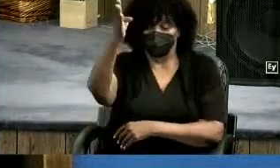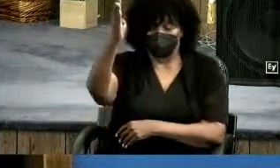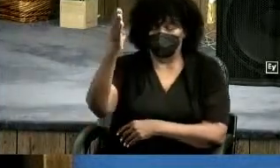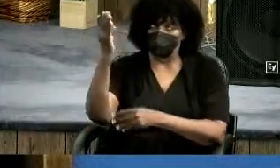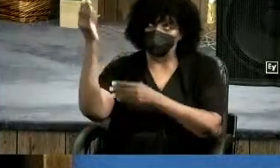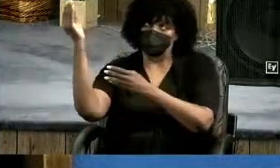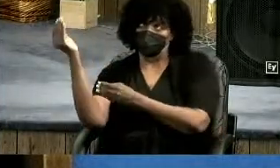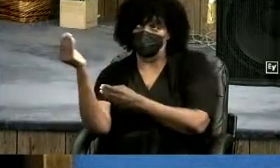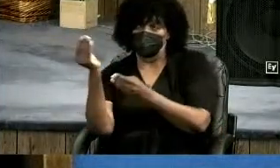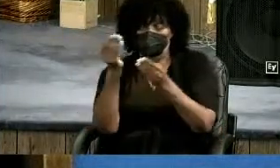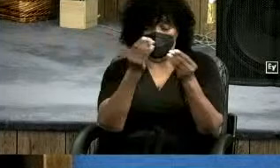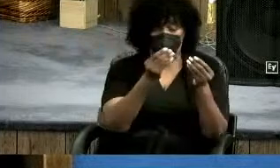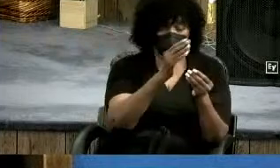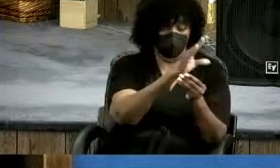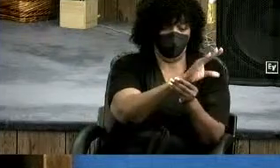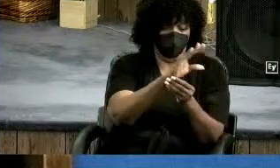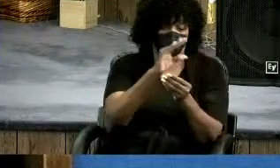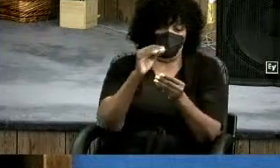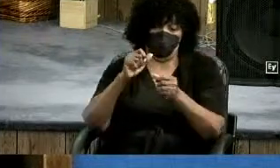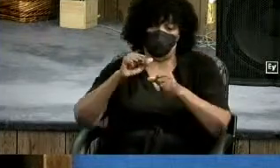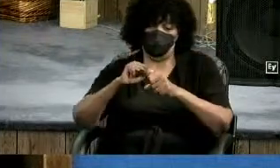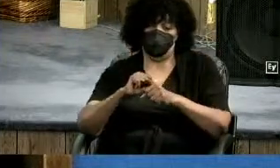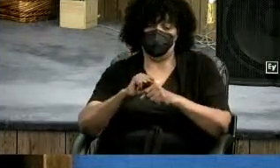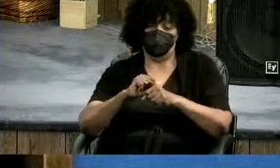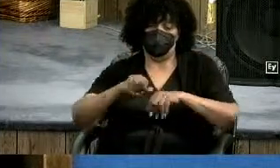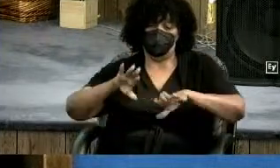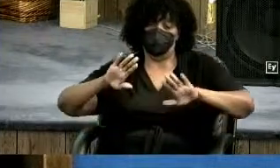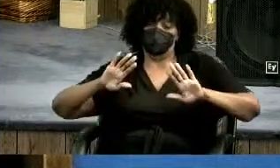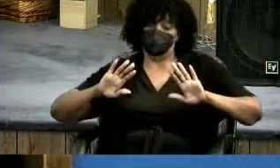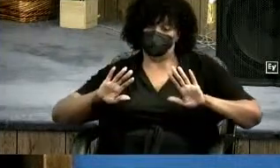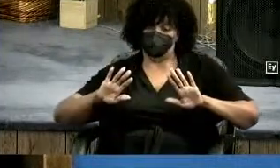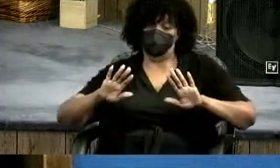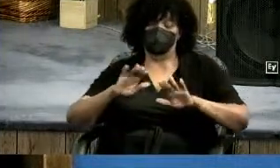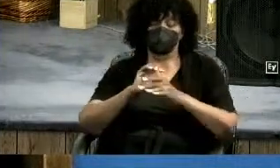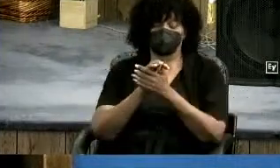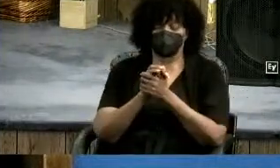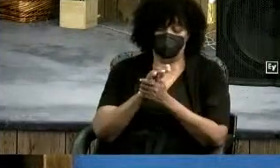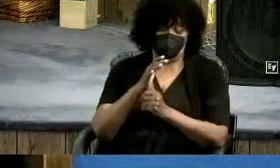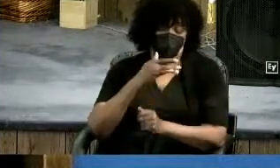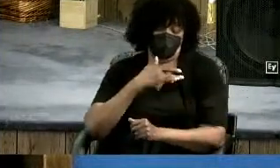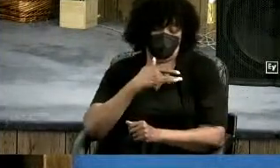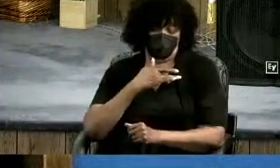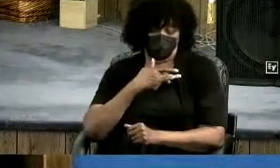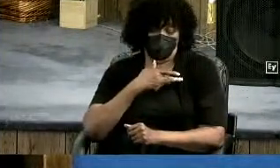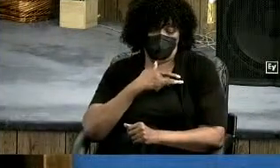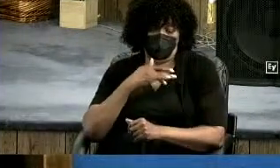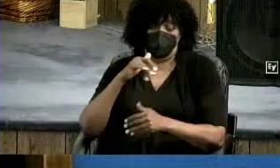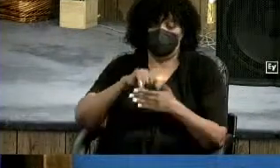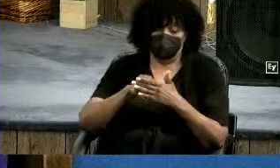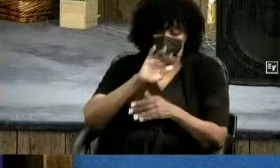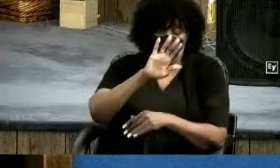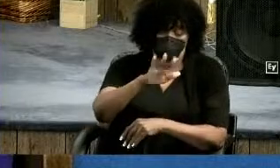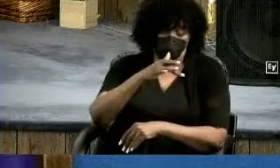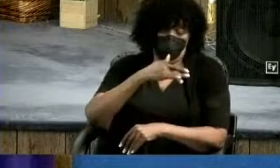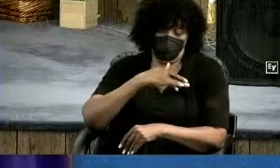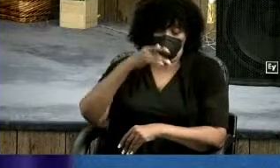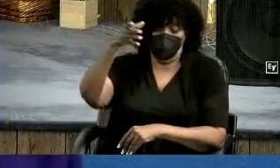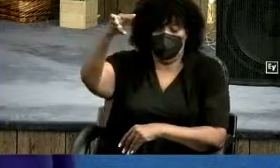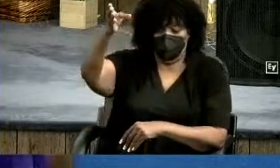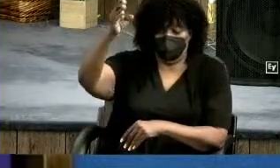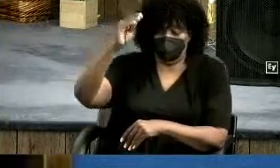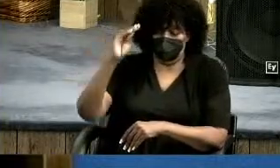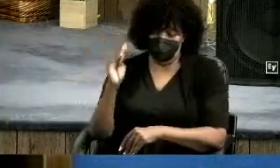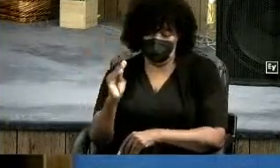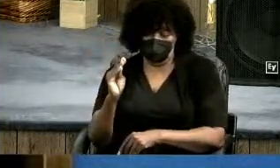away. If the Lord wants to do something for you, he's going to move on the heart of the people to do it. And you don't have to lie. You don't have to